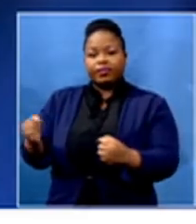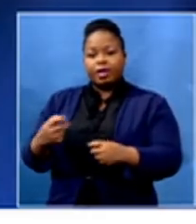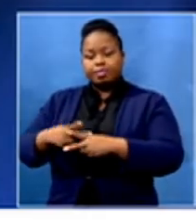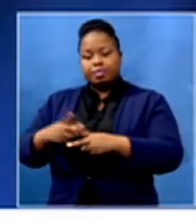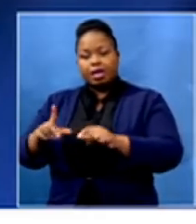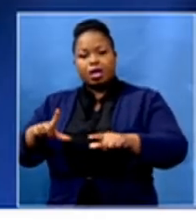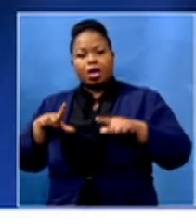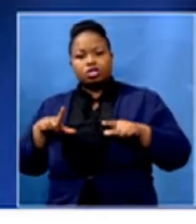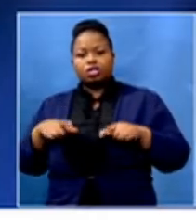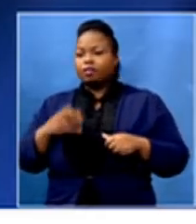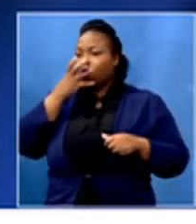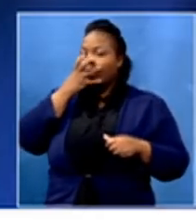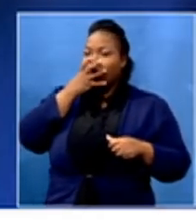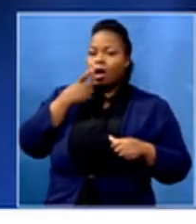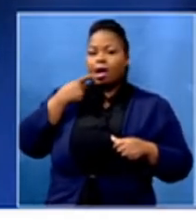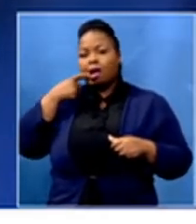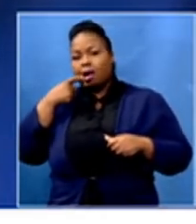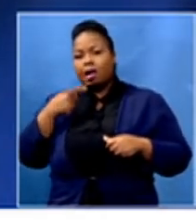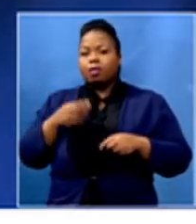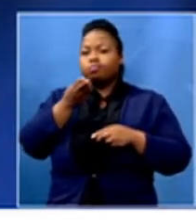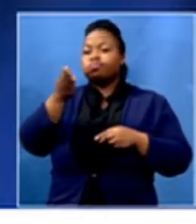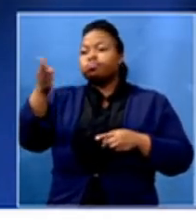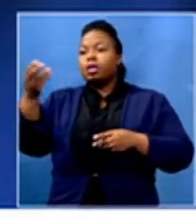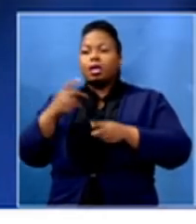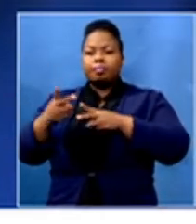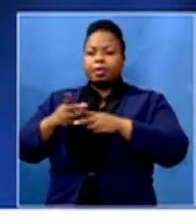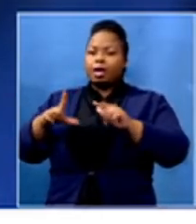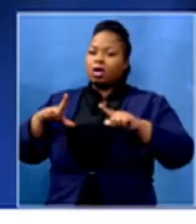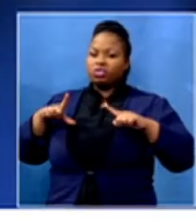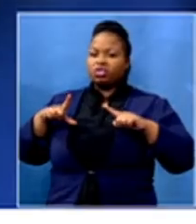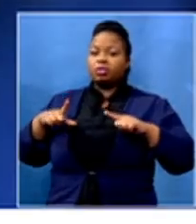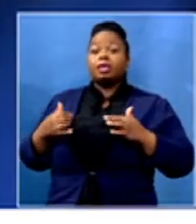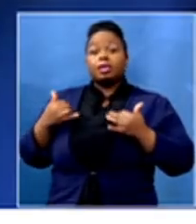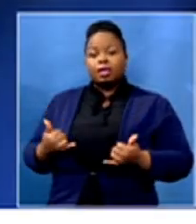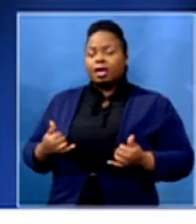ventilators. We're really preparing on the one side. But what will help us most is when all